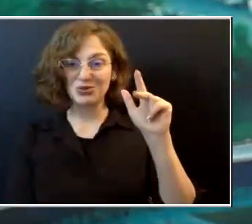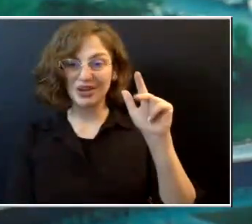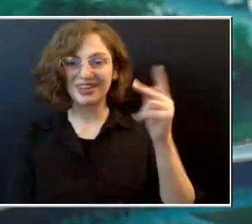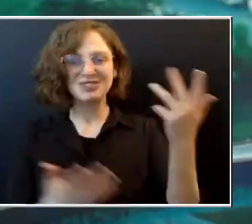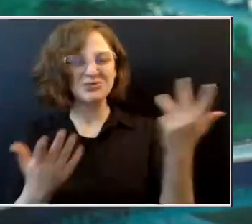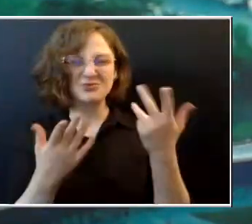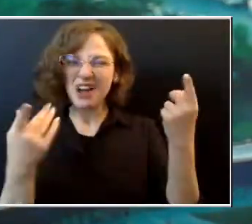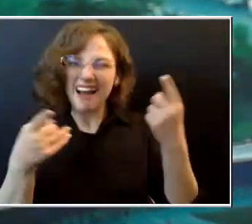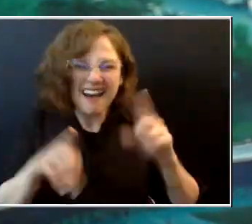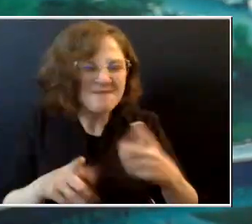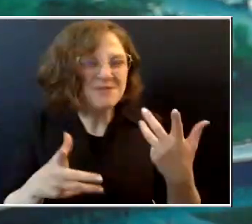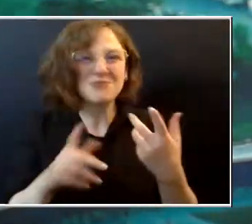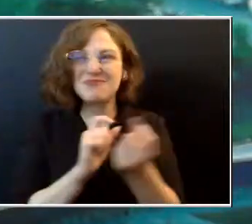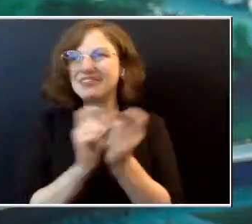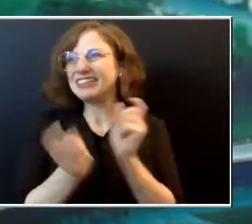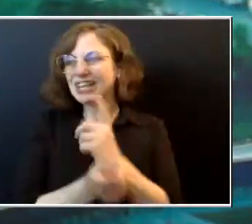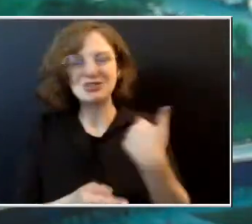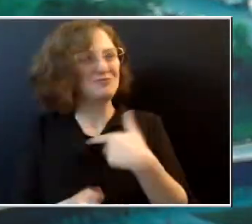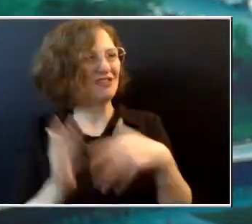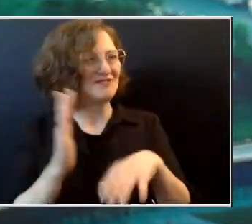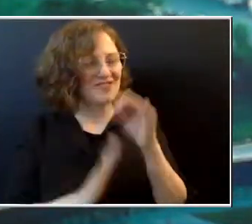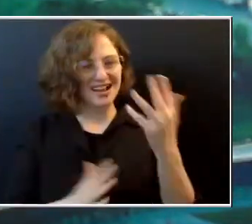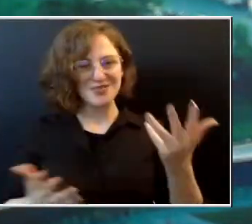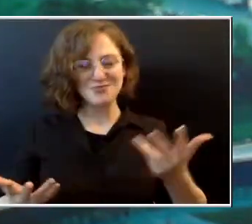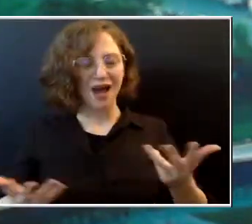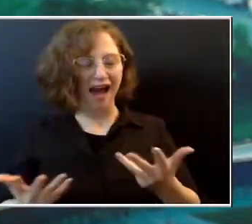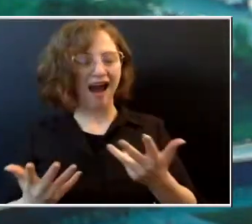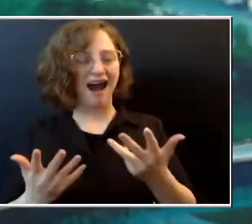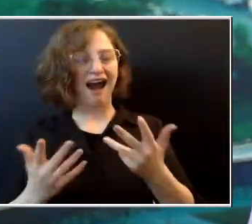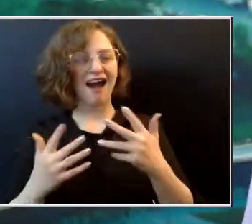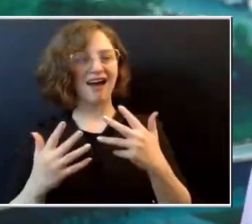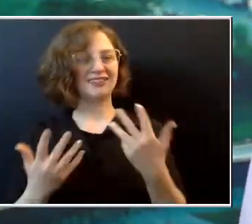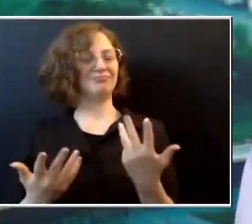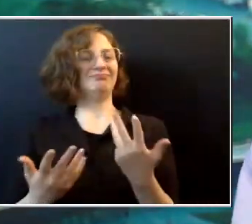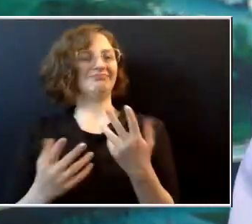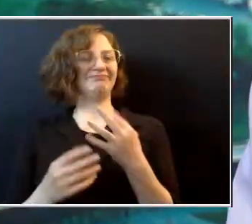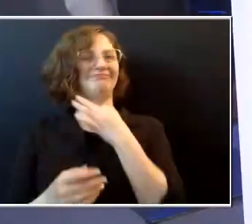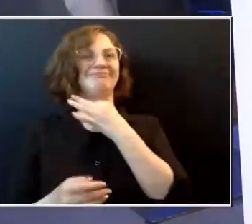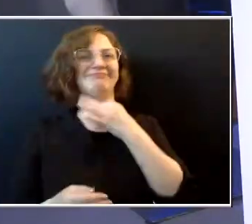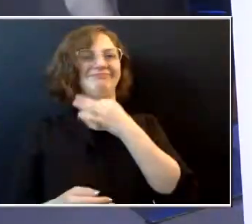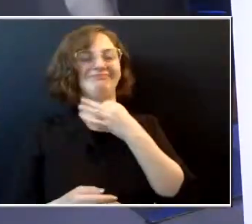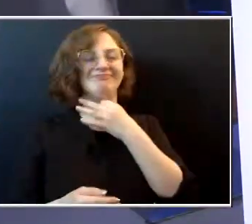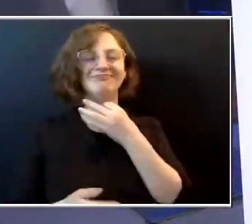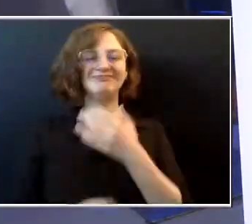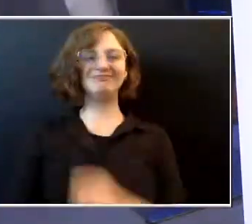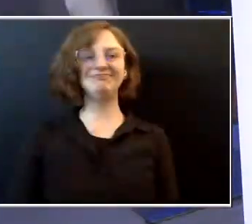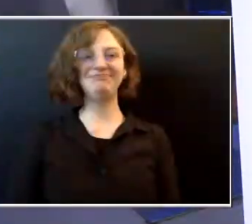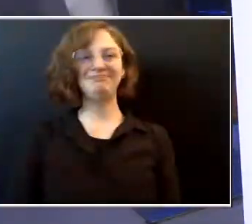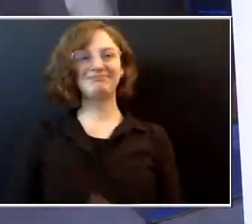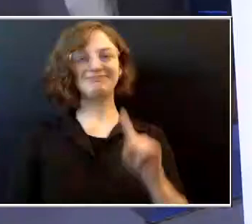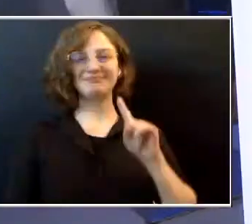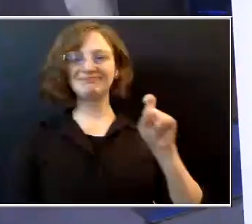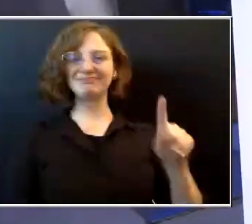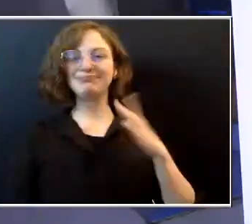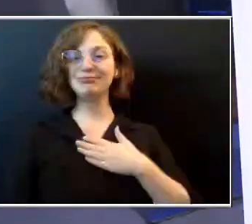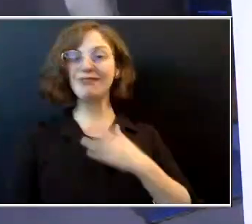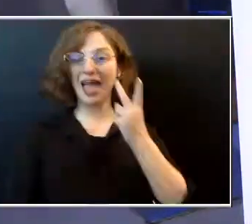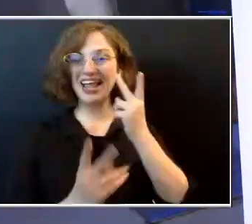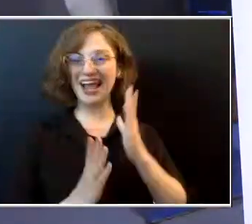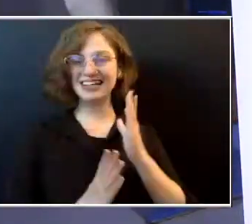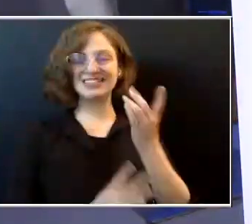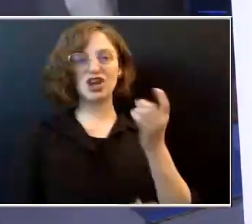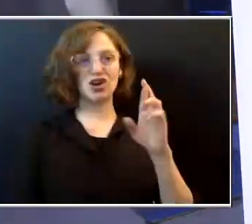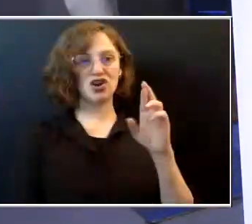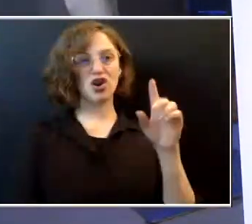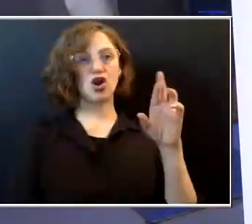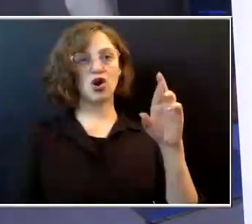are we discovering? What's going on at the University of Kansas Medical Center that's so cool? Let's ask my guest today. Dr. Robert Samari, a very good